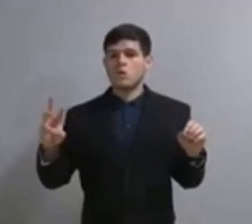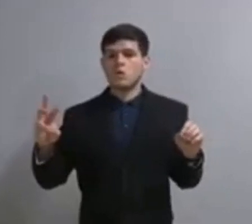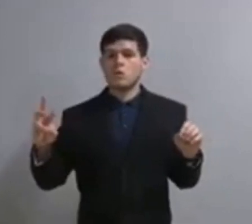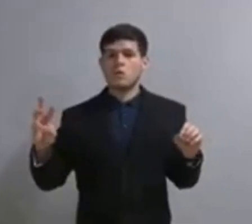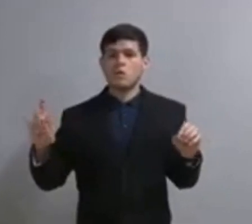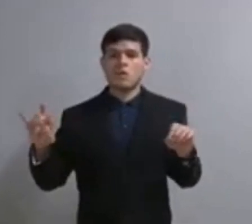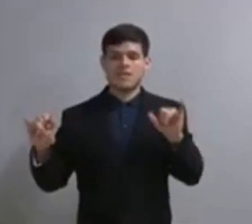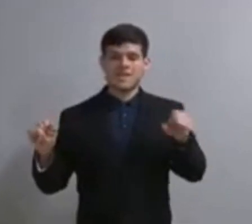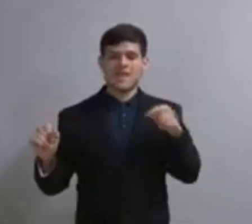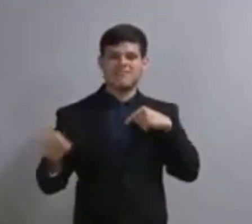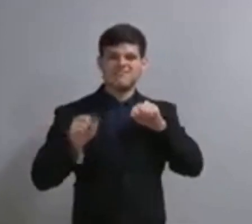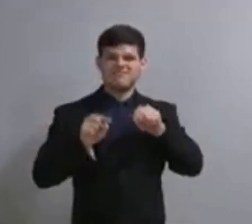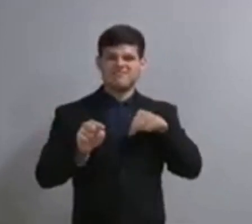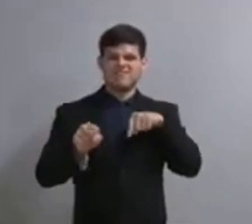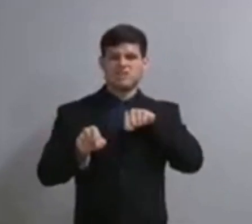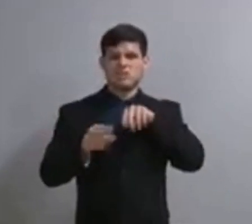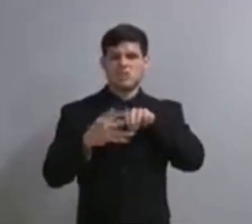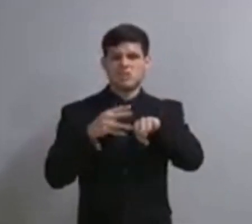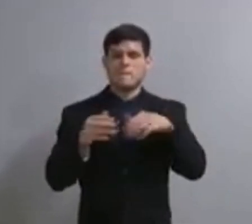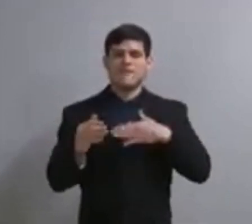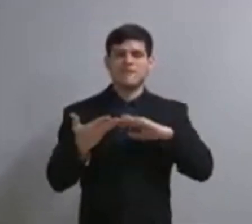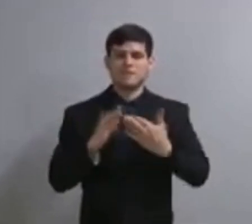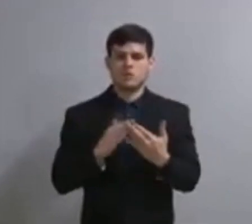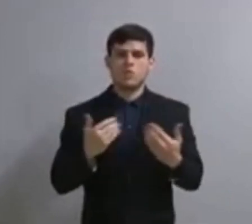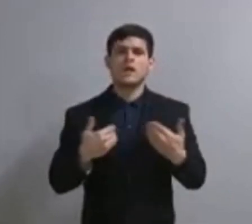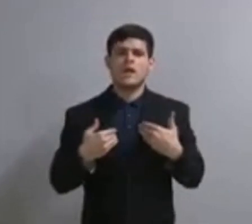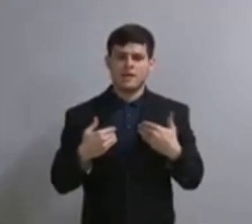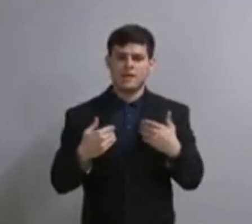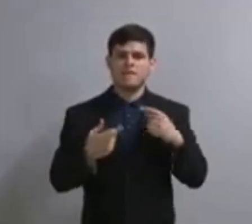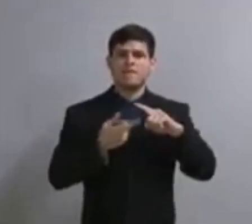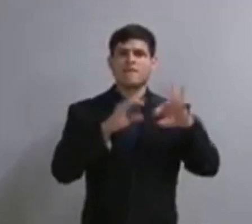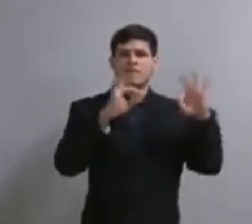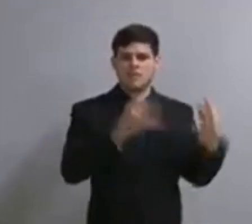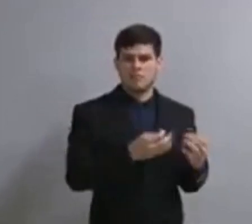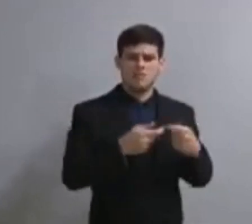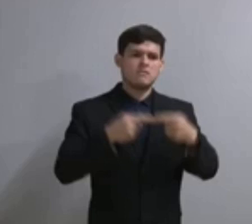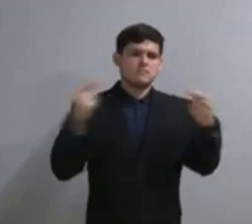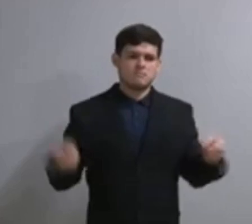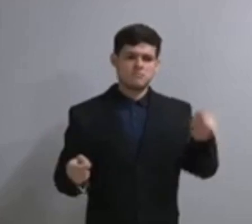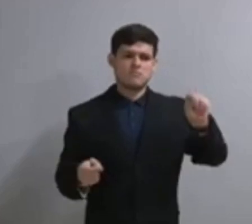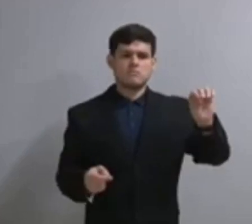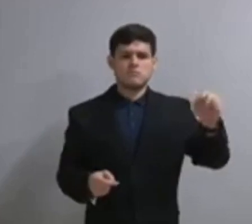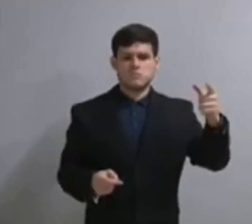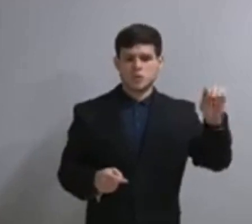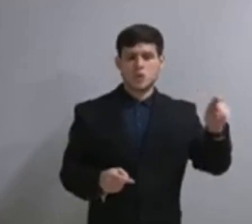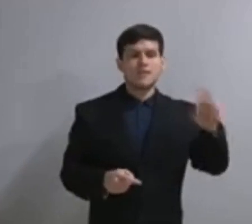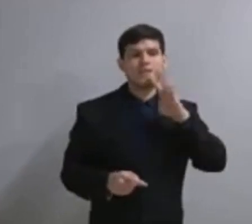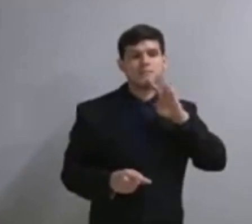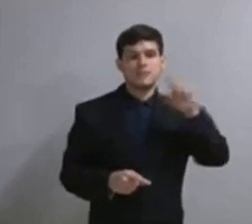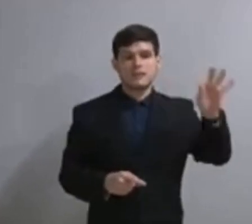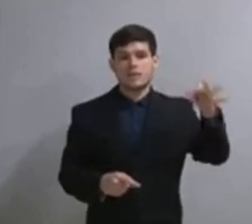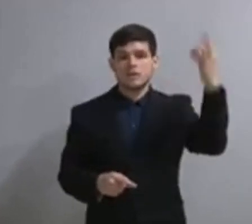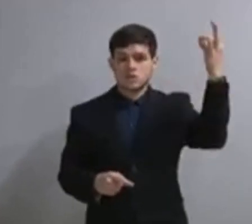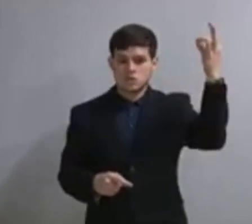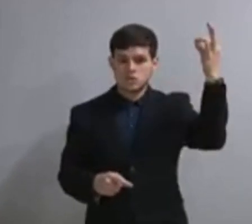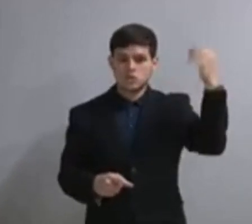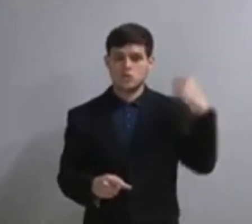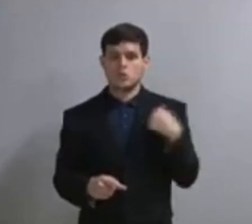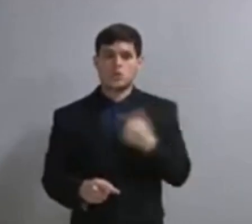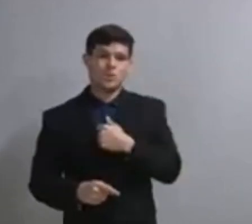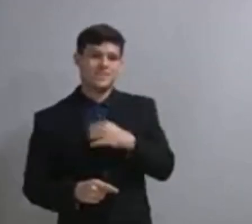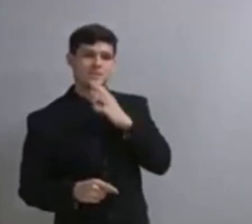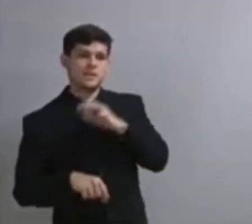town. We have relatives on the other side of the border in Togo. They speak French, we